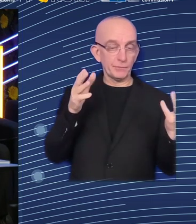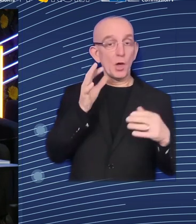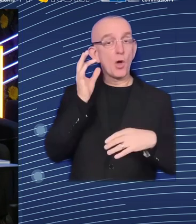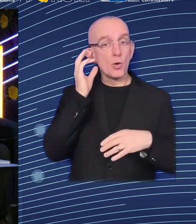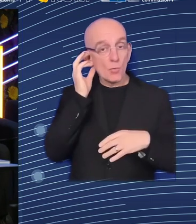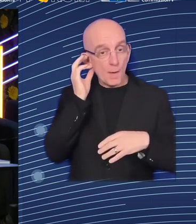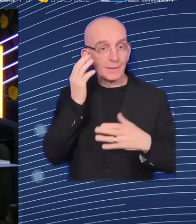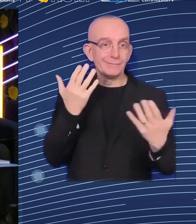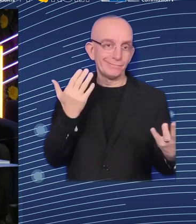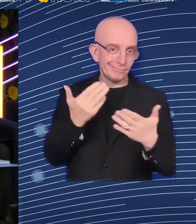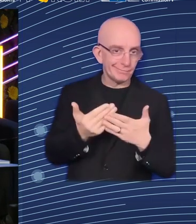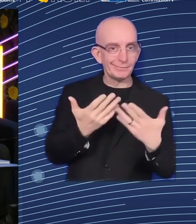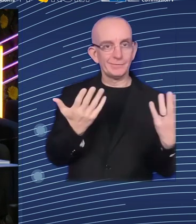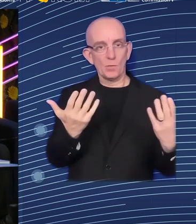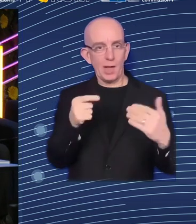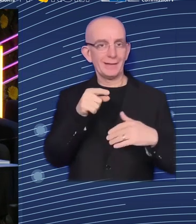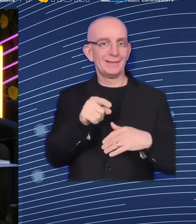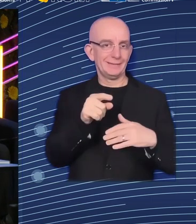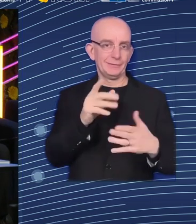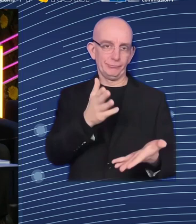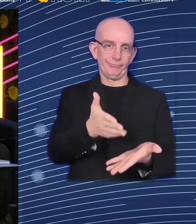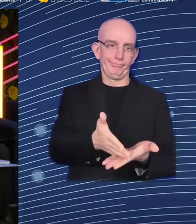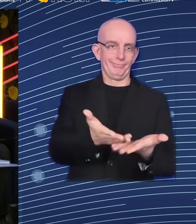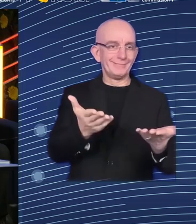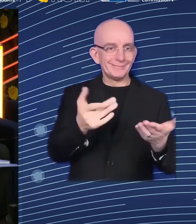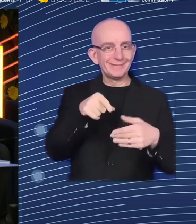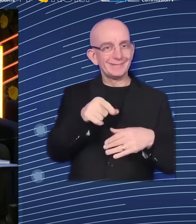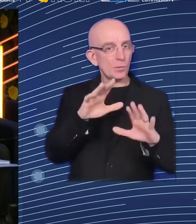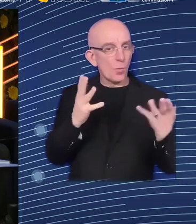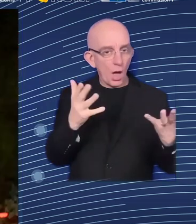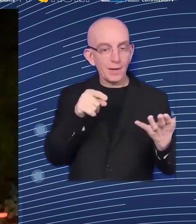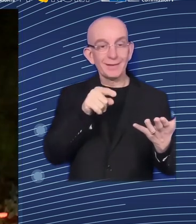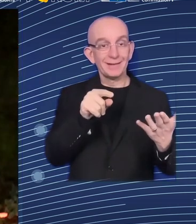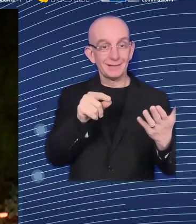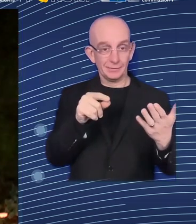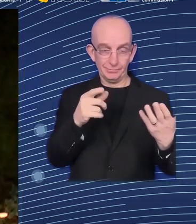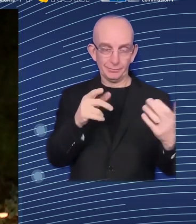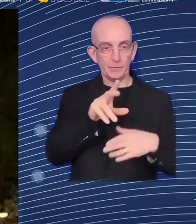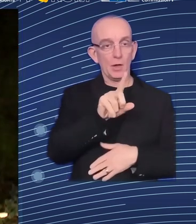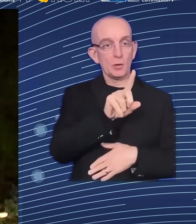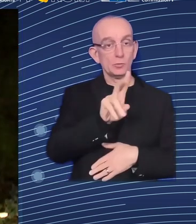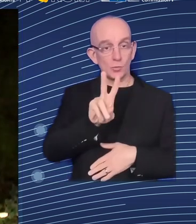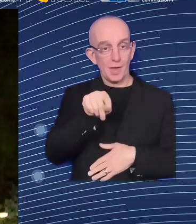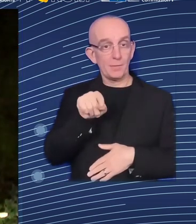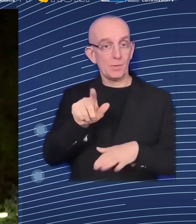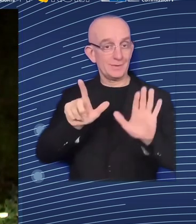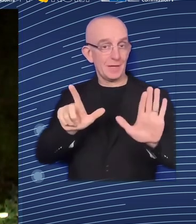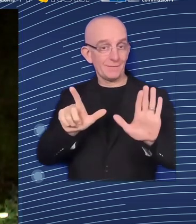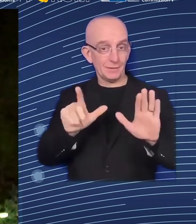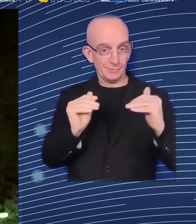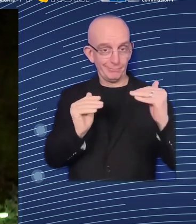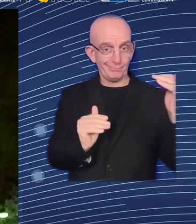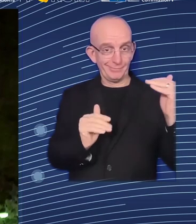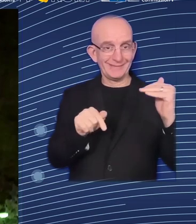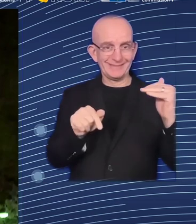time spent at paid work, time spent with unpaid work, where you see this huge gap,